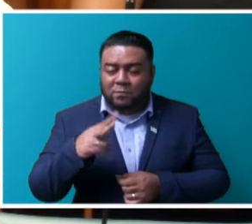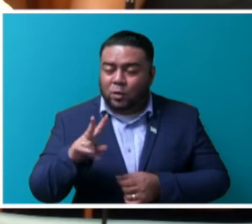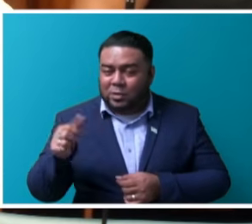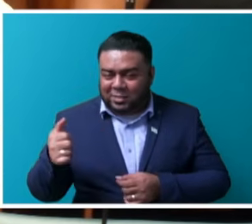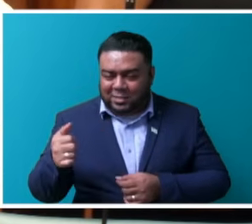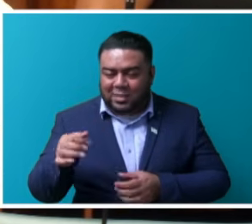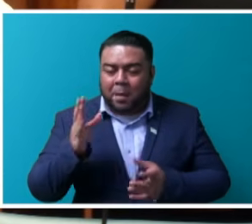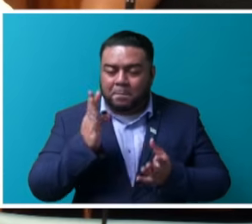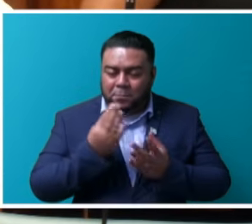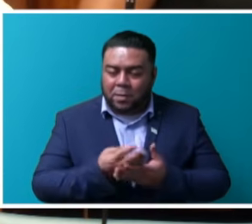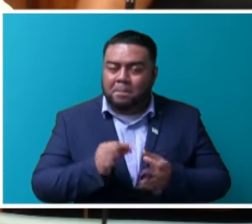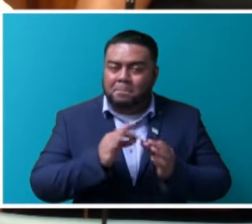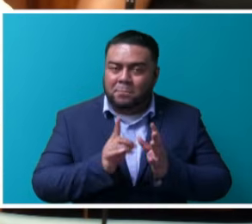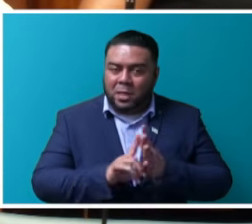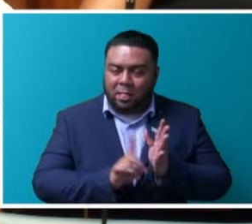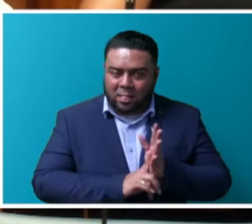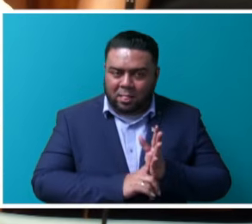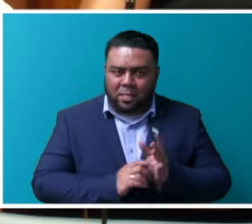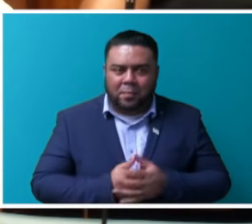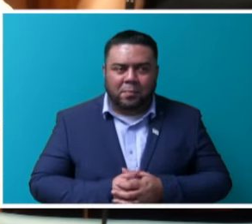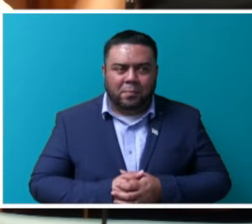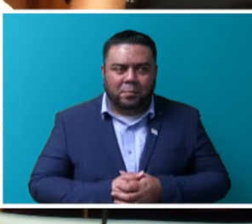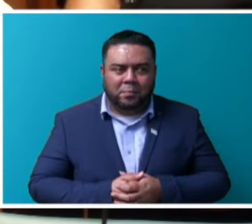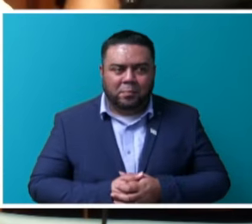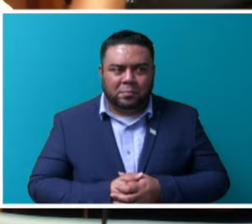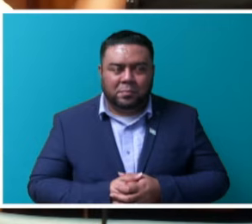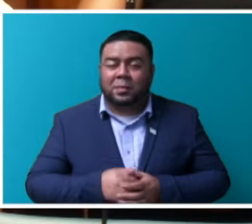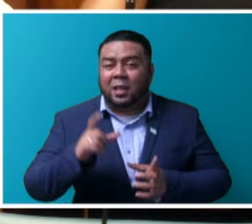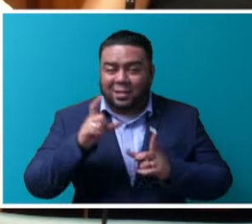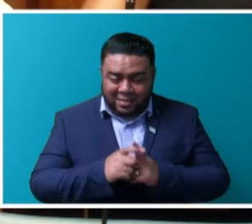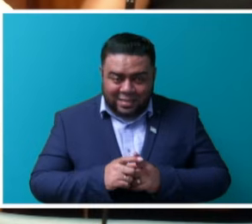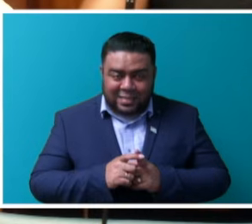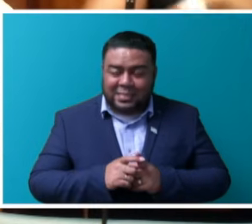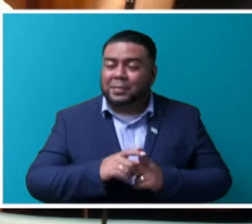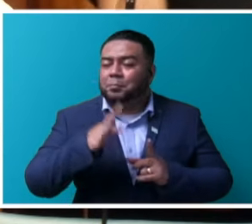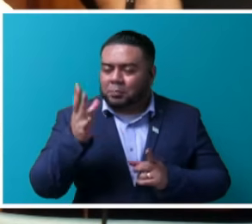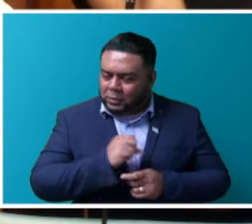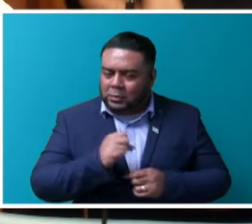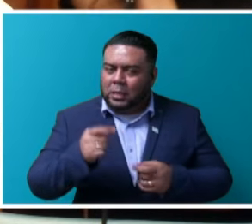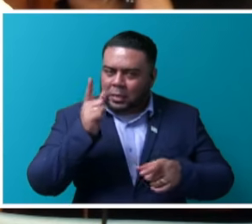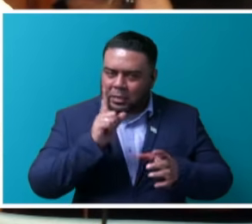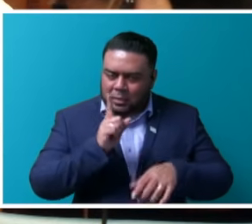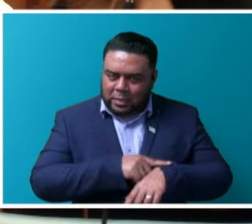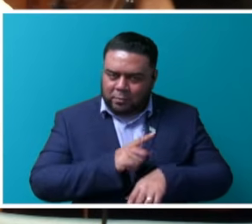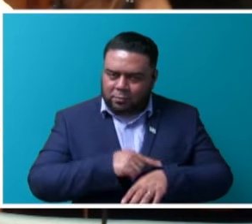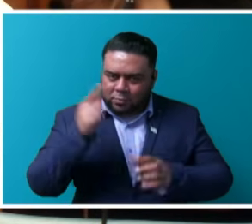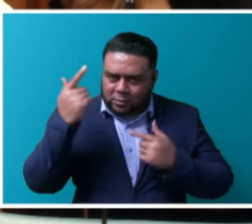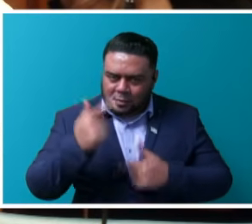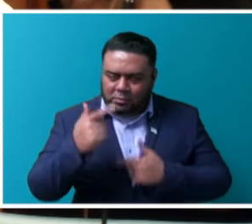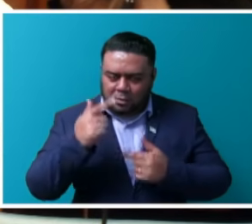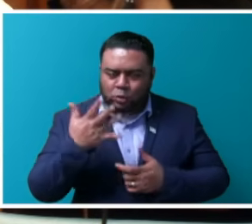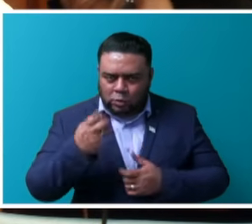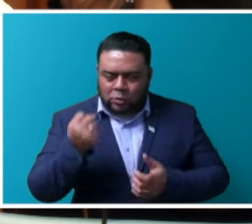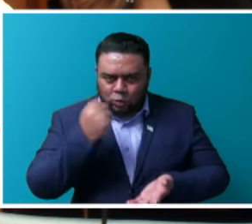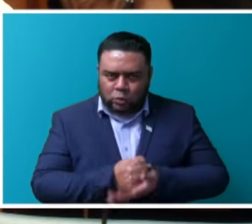2025-2026 Appropriation Bill 2025. And D, that the time for the debate be limited to ensure that